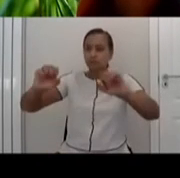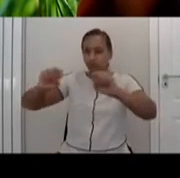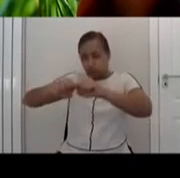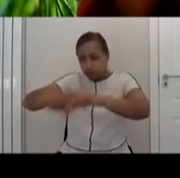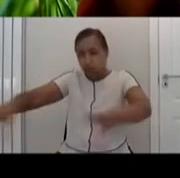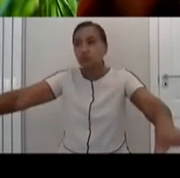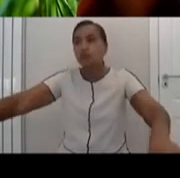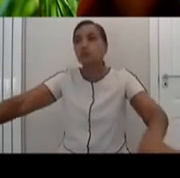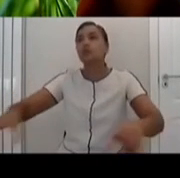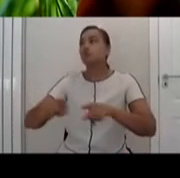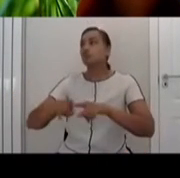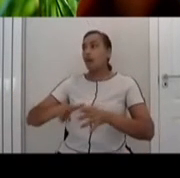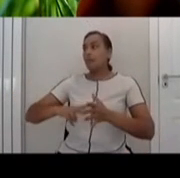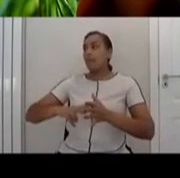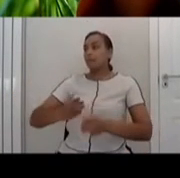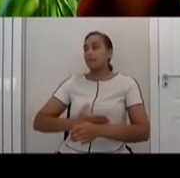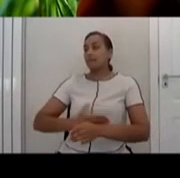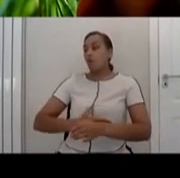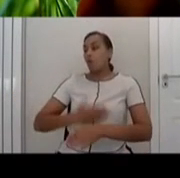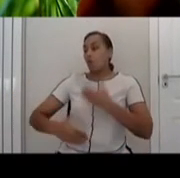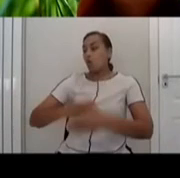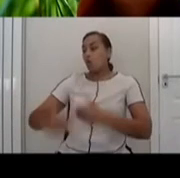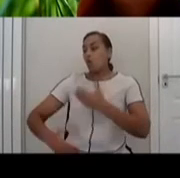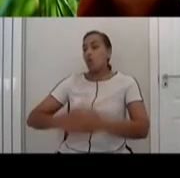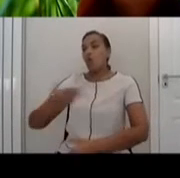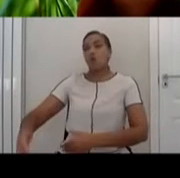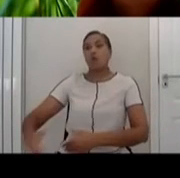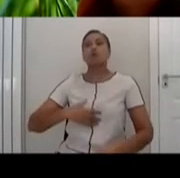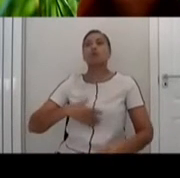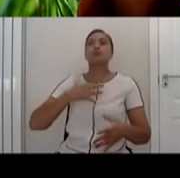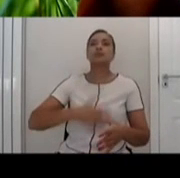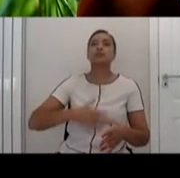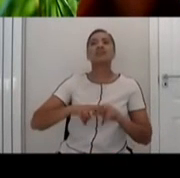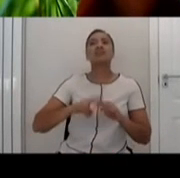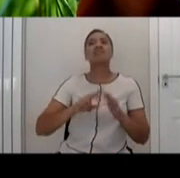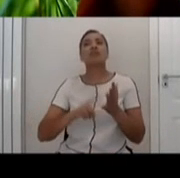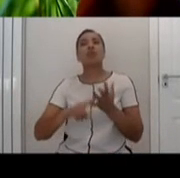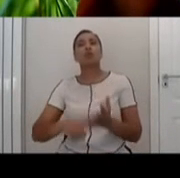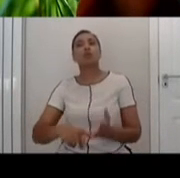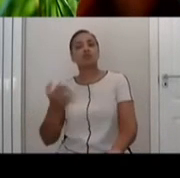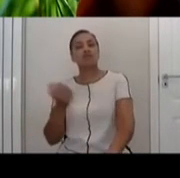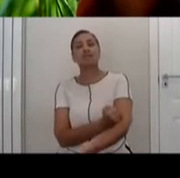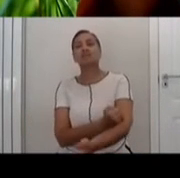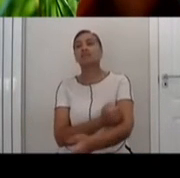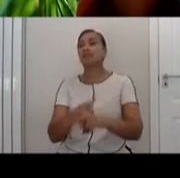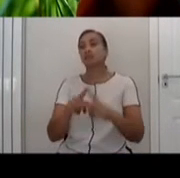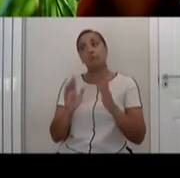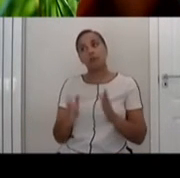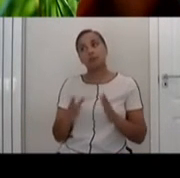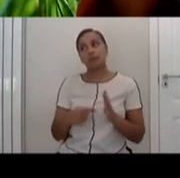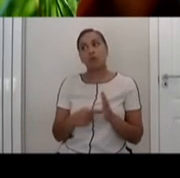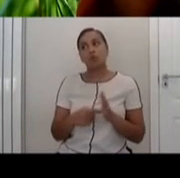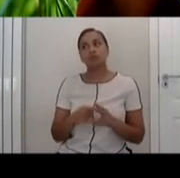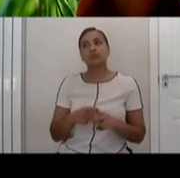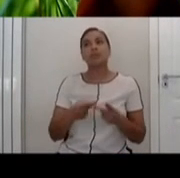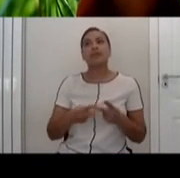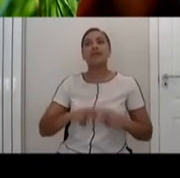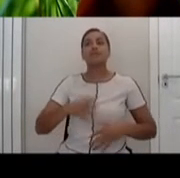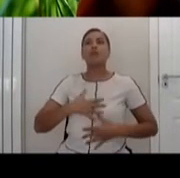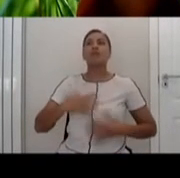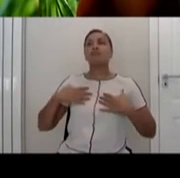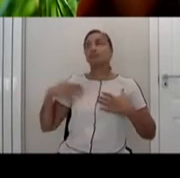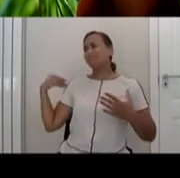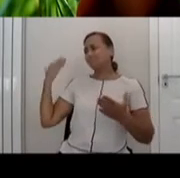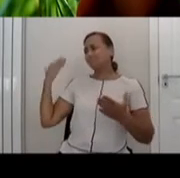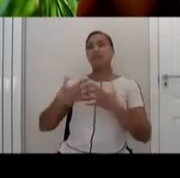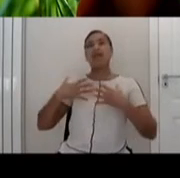address. And one of the things has been mentioned is the influenza vaccination. And the other thing is about if you have an underlying health disorder, then